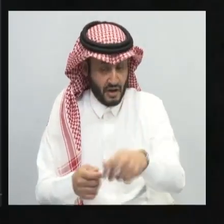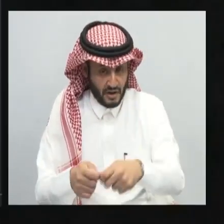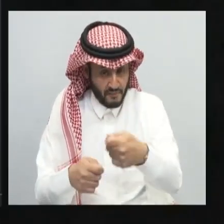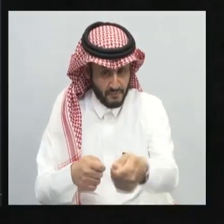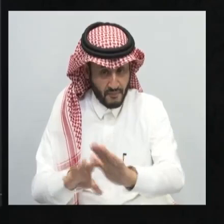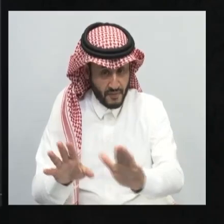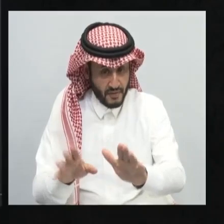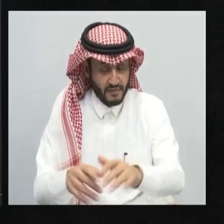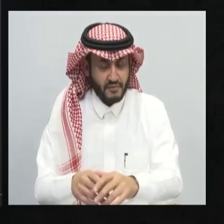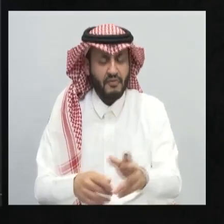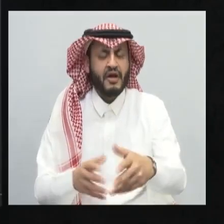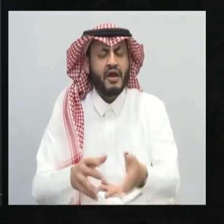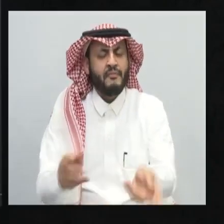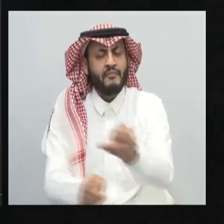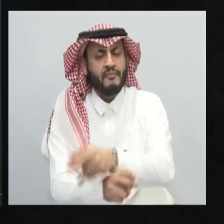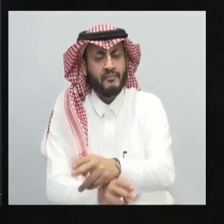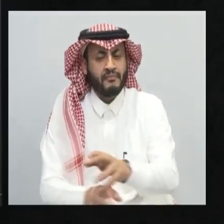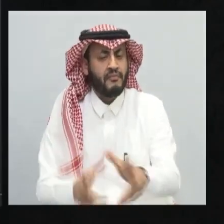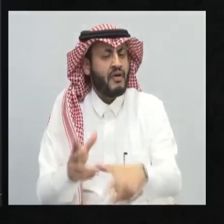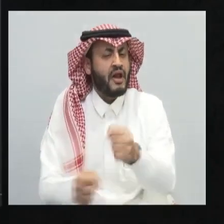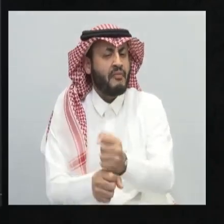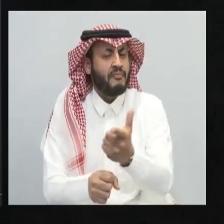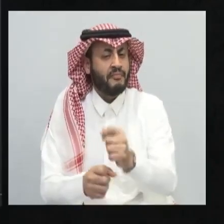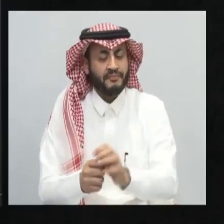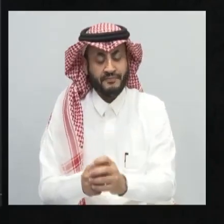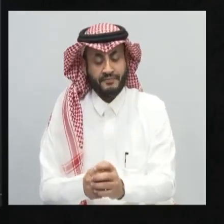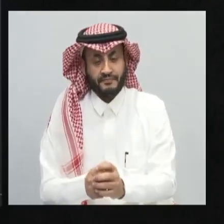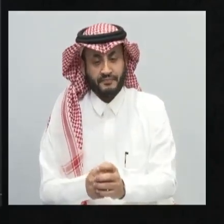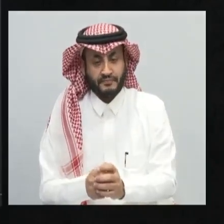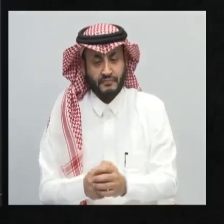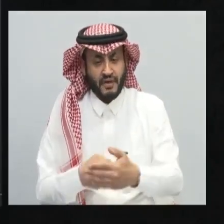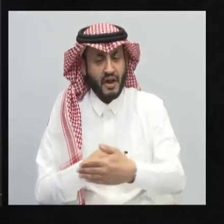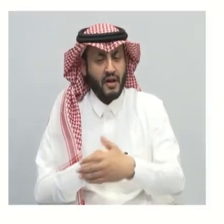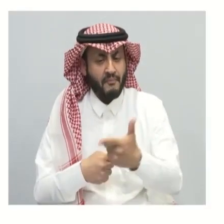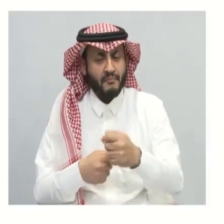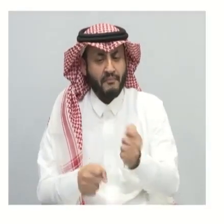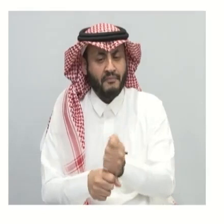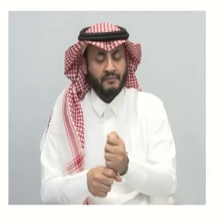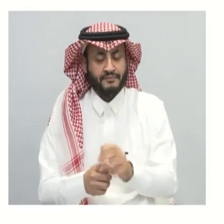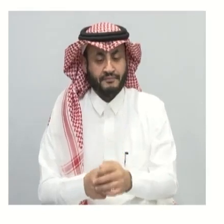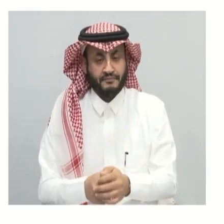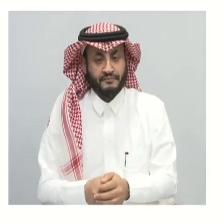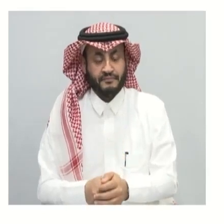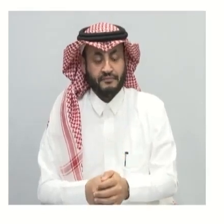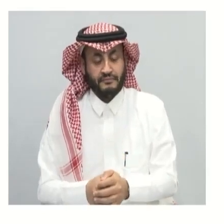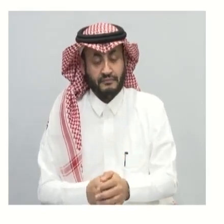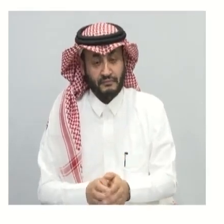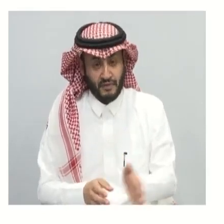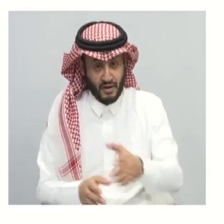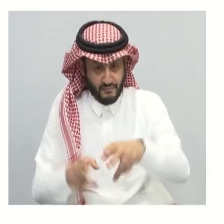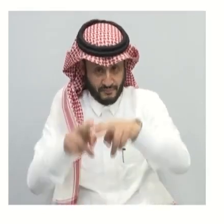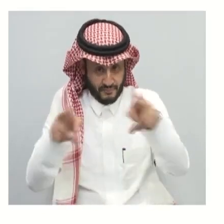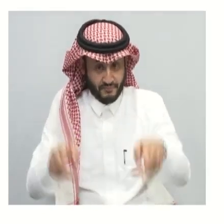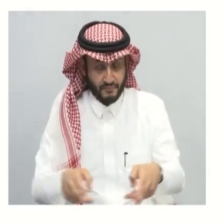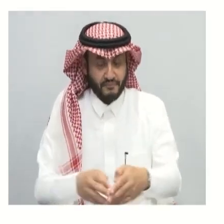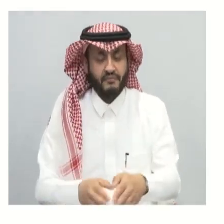back or they will give you an exchange or did they refused to do it? Okay, for the project in your